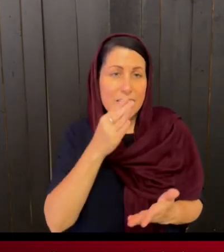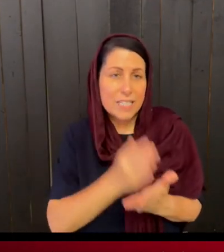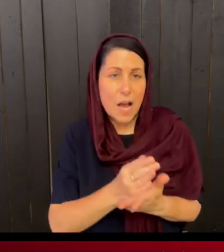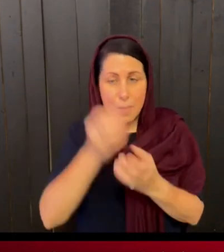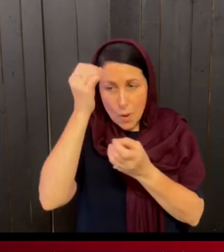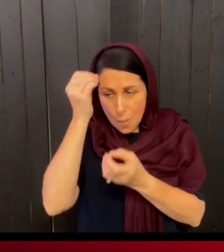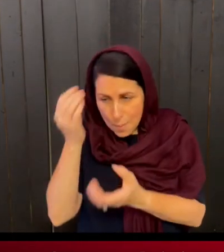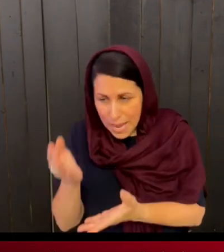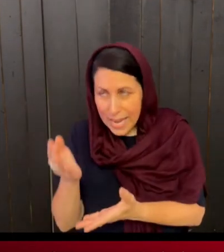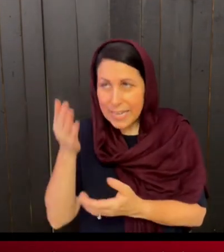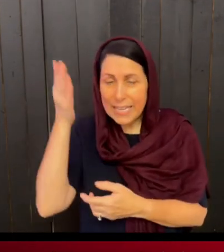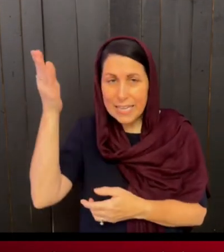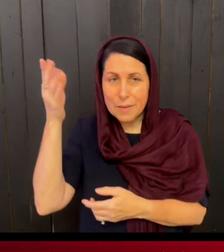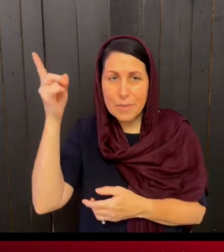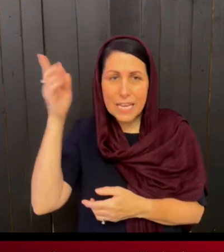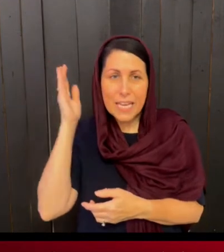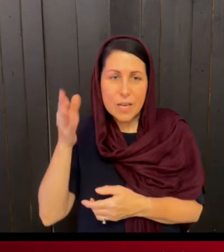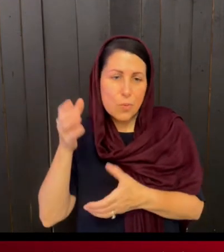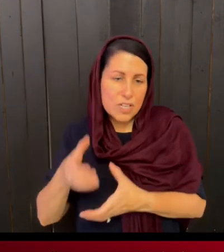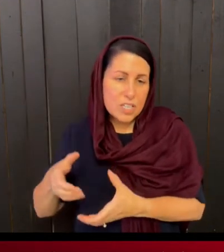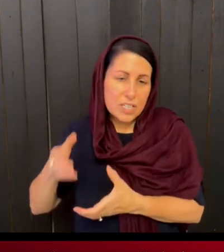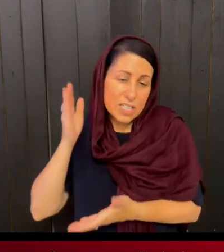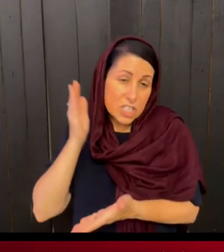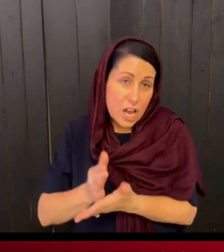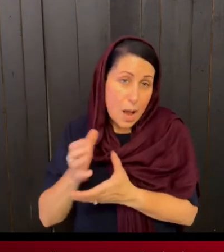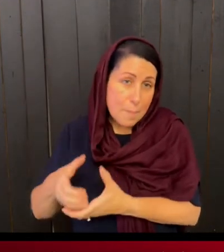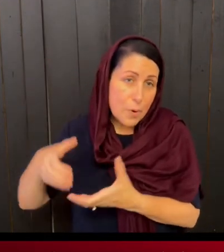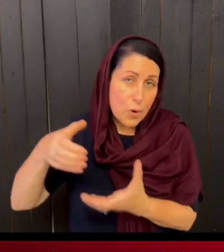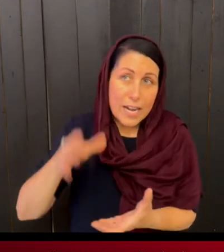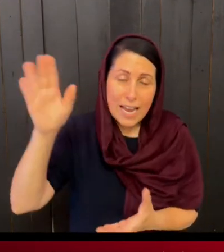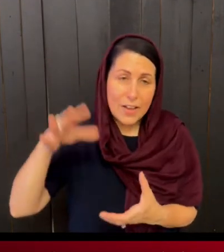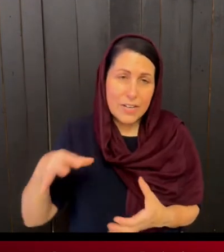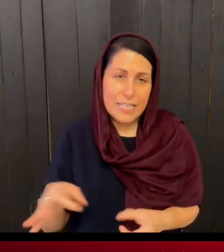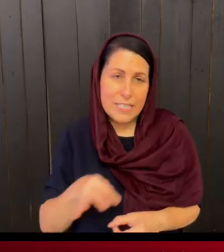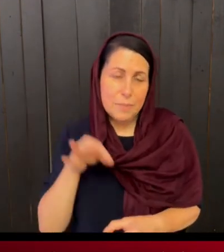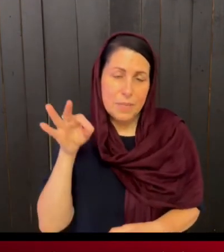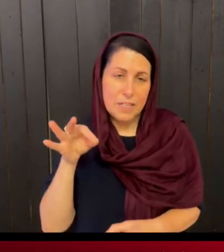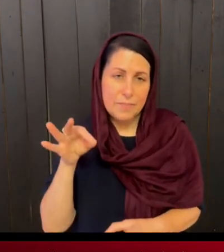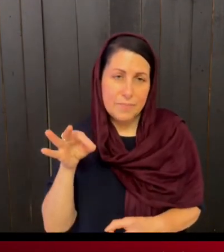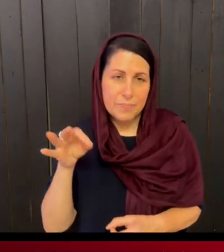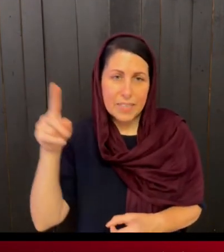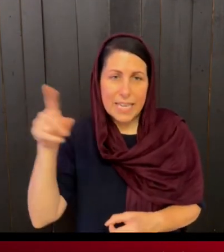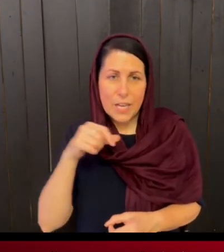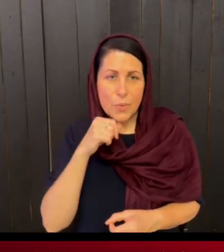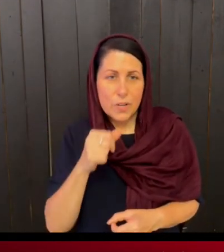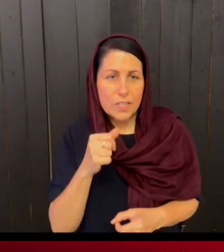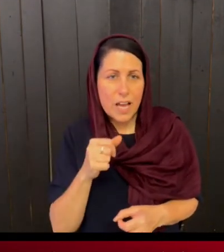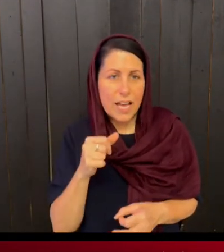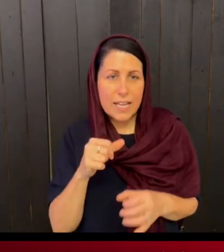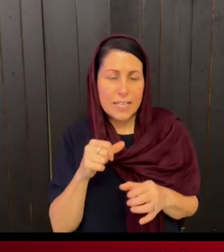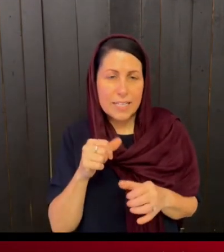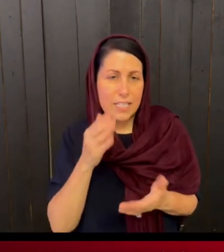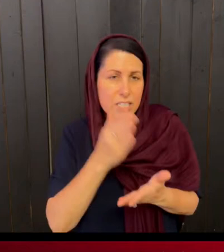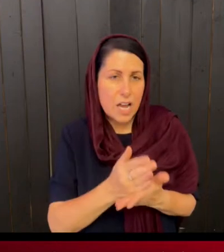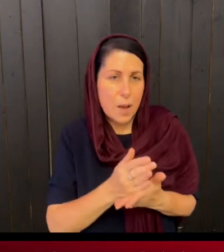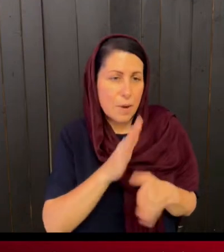he'll stop pouring out on us. He won't stop being graceful. He won't stop calling us back to him,